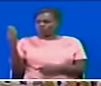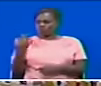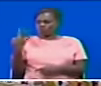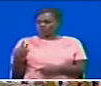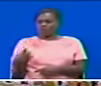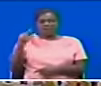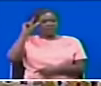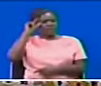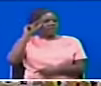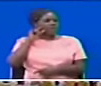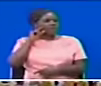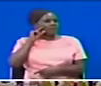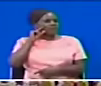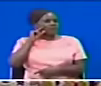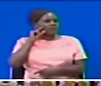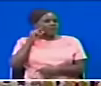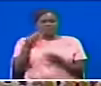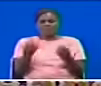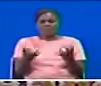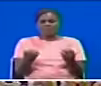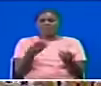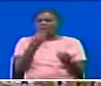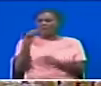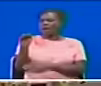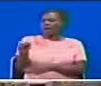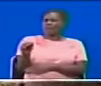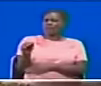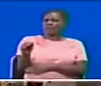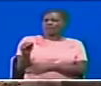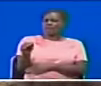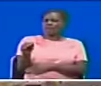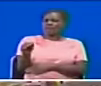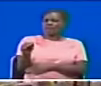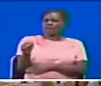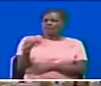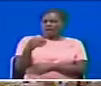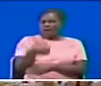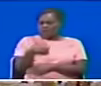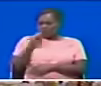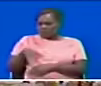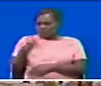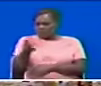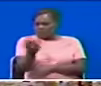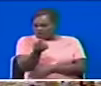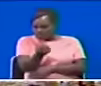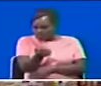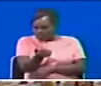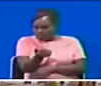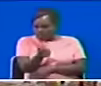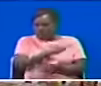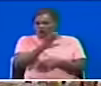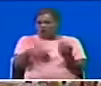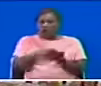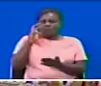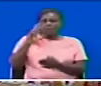many men will always ask, if we have only these women now and all we are